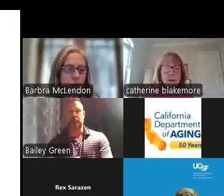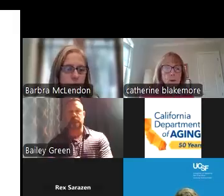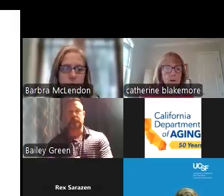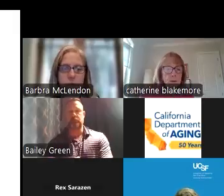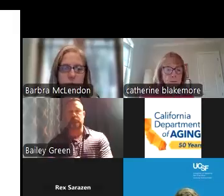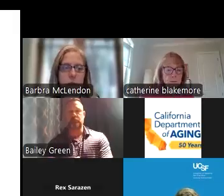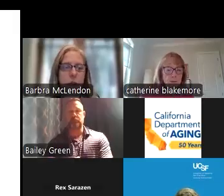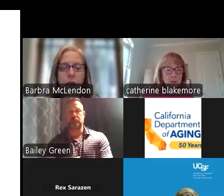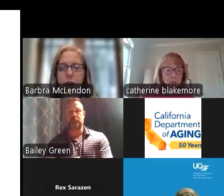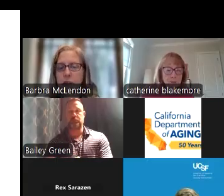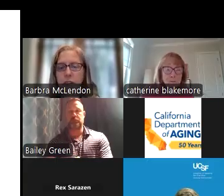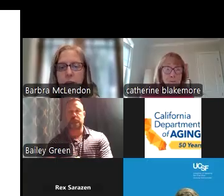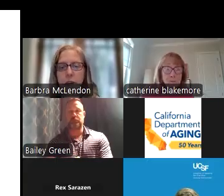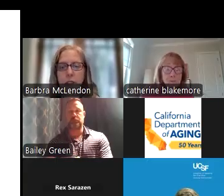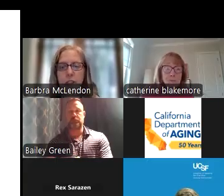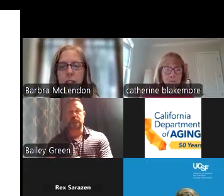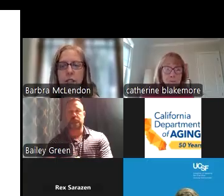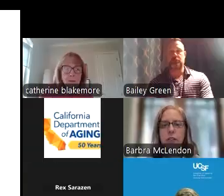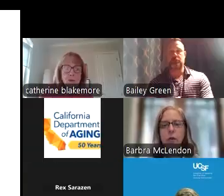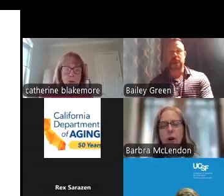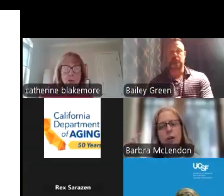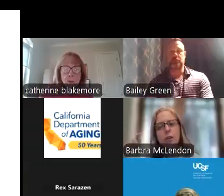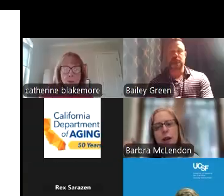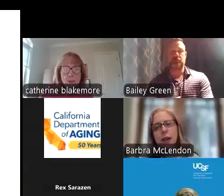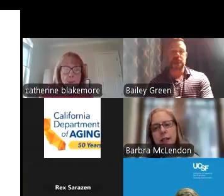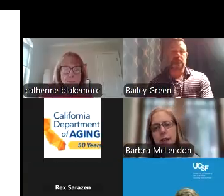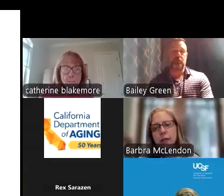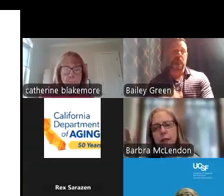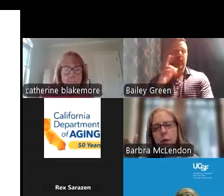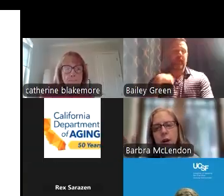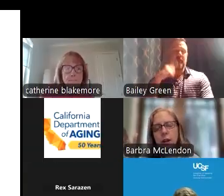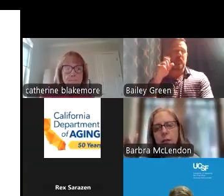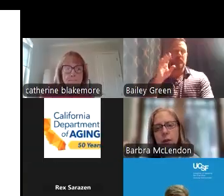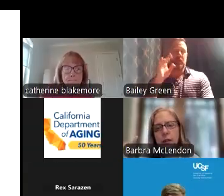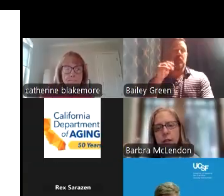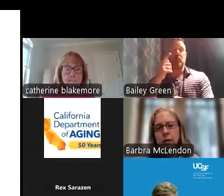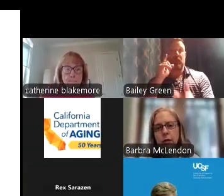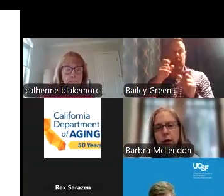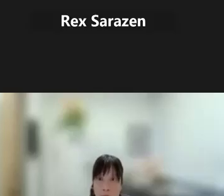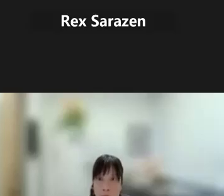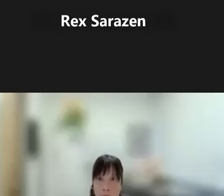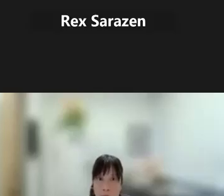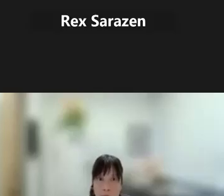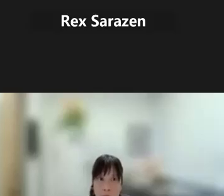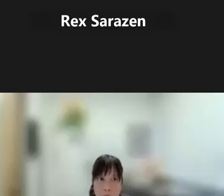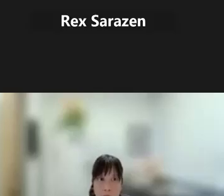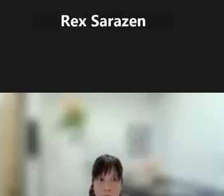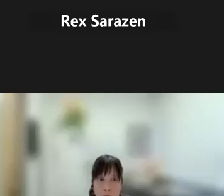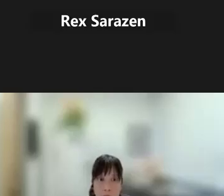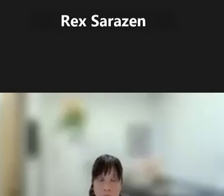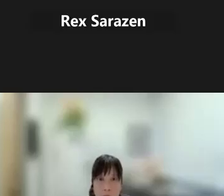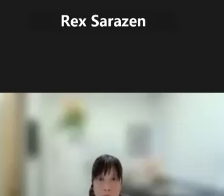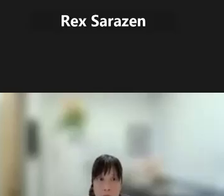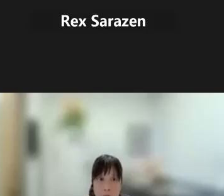Go ahead, Barbara. I'll start with a question. So are you asking for input into those